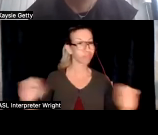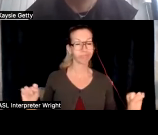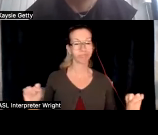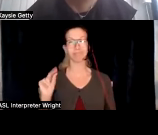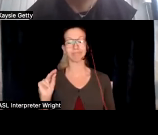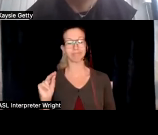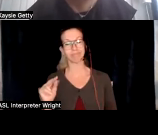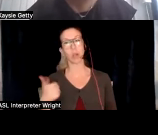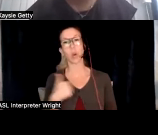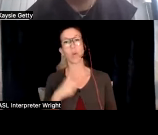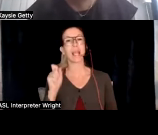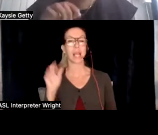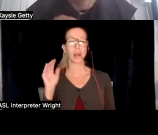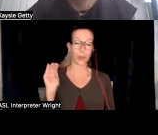can